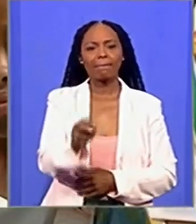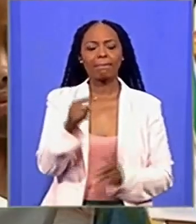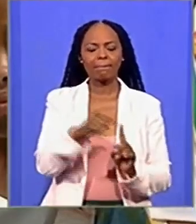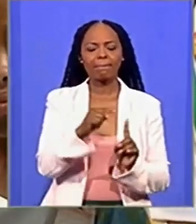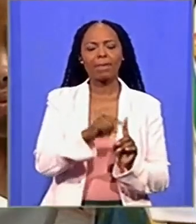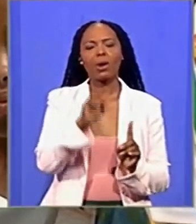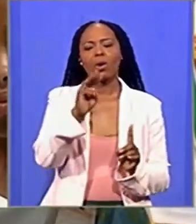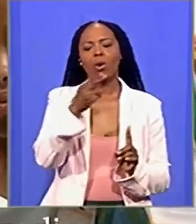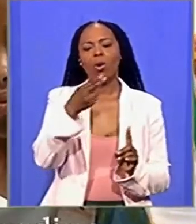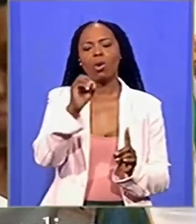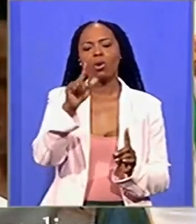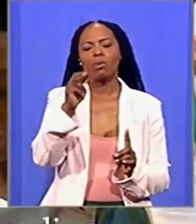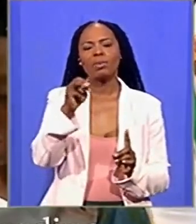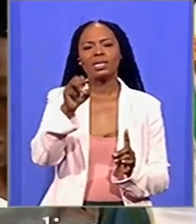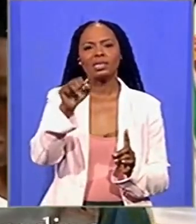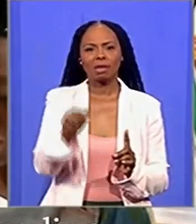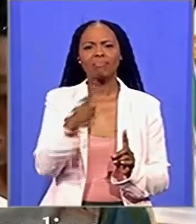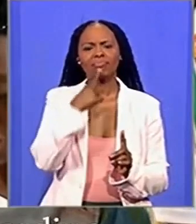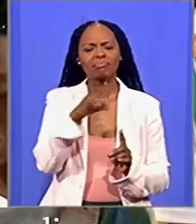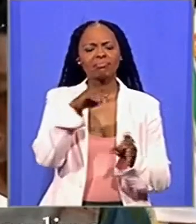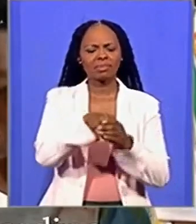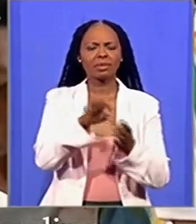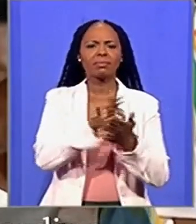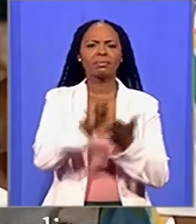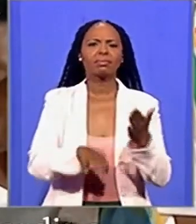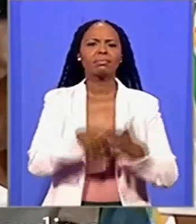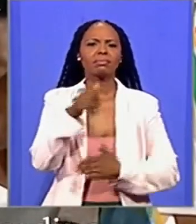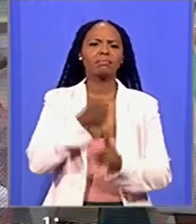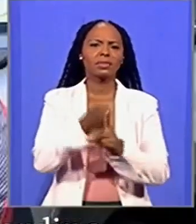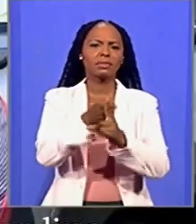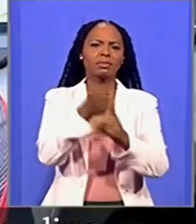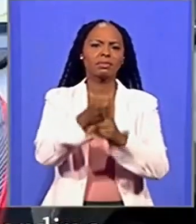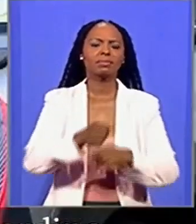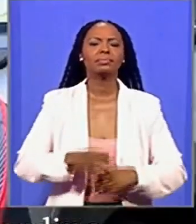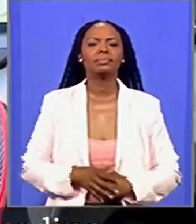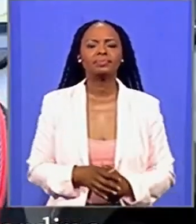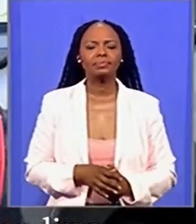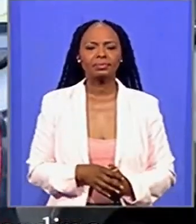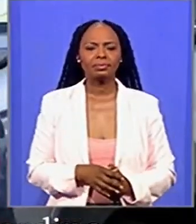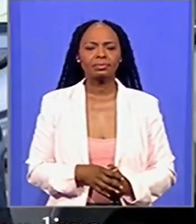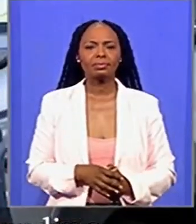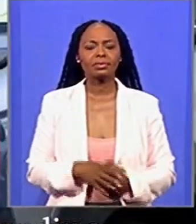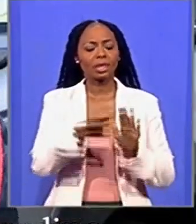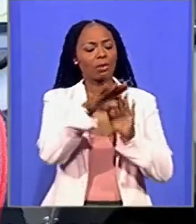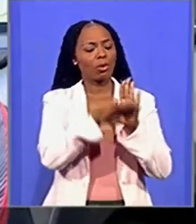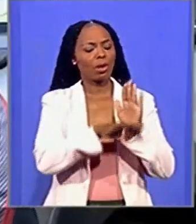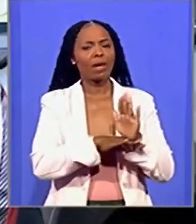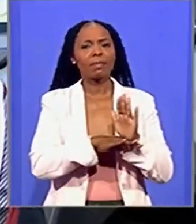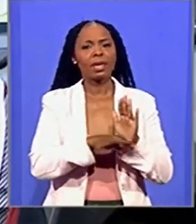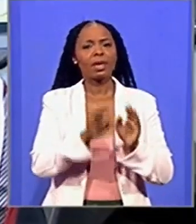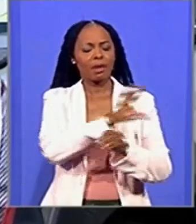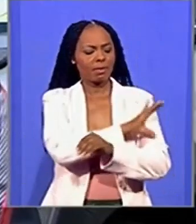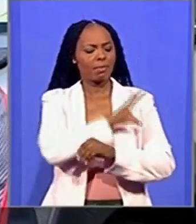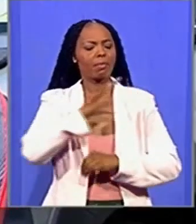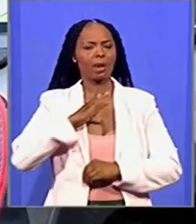re ba ikemiseditse ho sebetsa ka bokgabane dikgethong tsena tse tlang. This program is going to empower